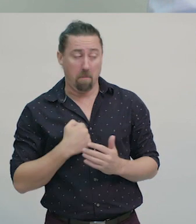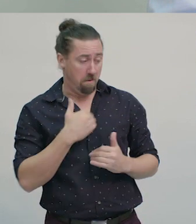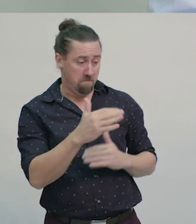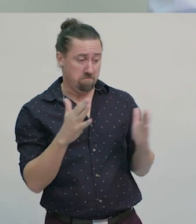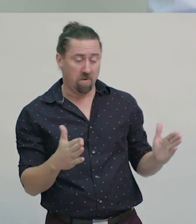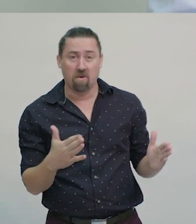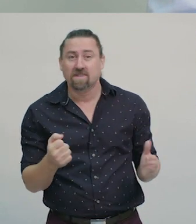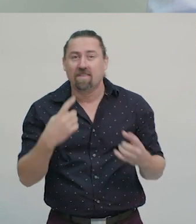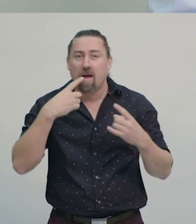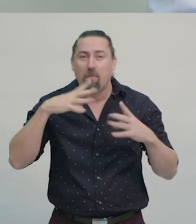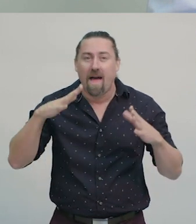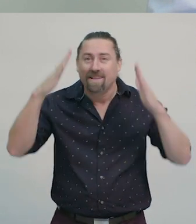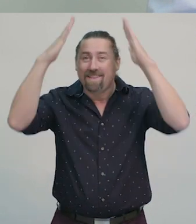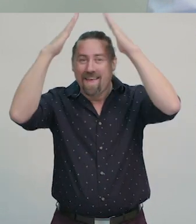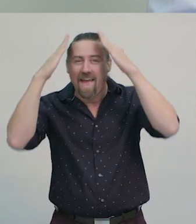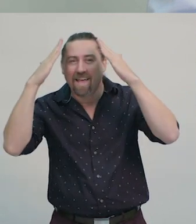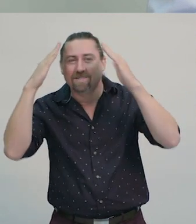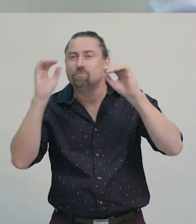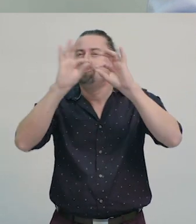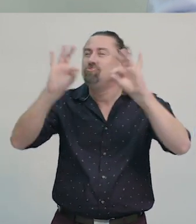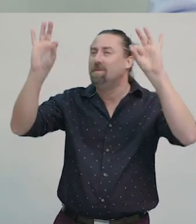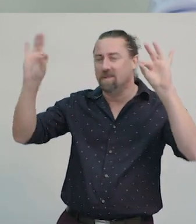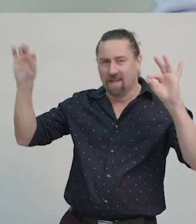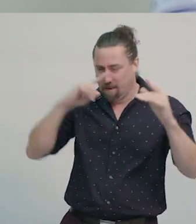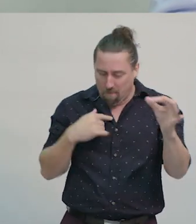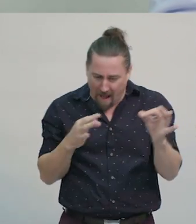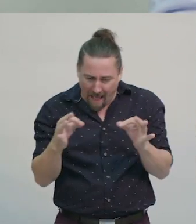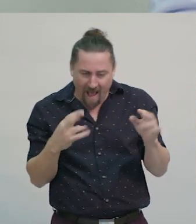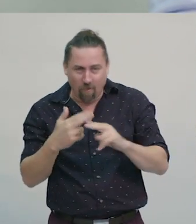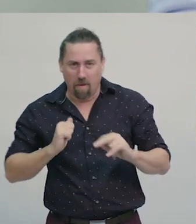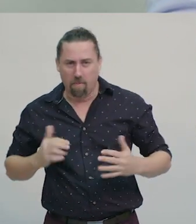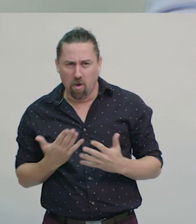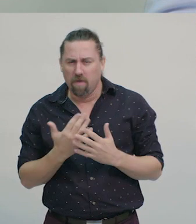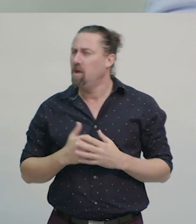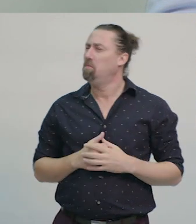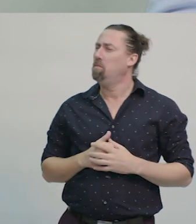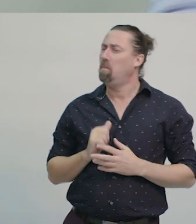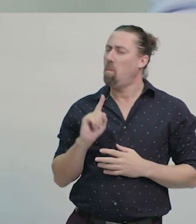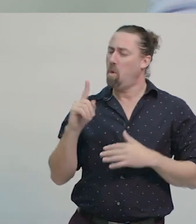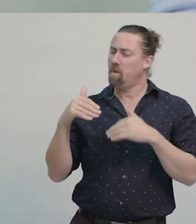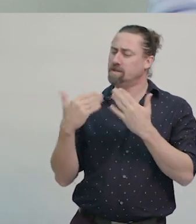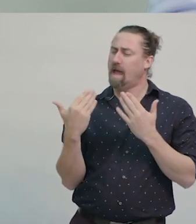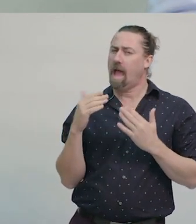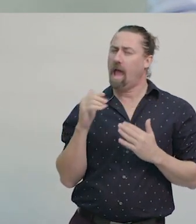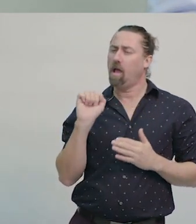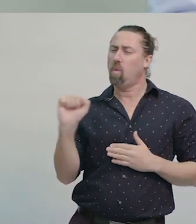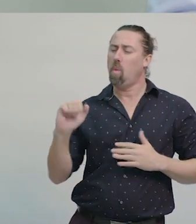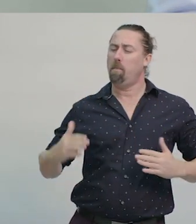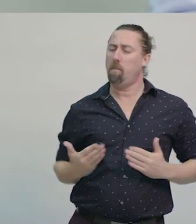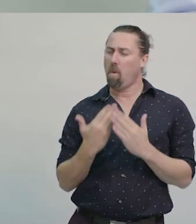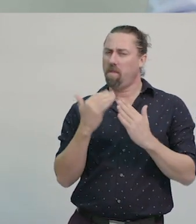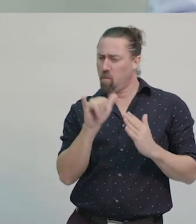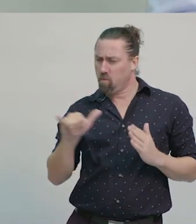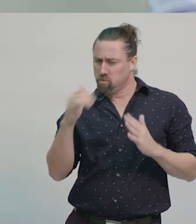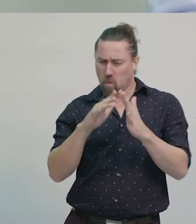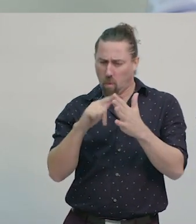with party hats and streamers so I can start planning. Anne, what day of the week is your birthday on?